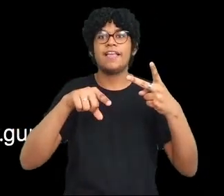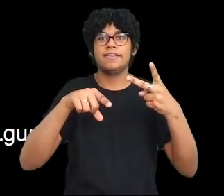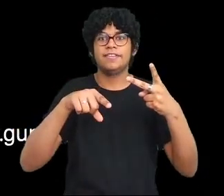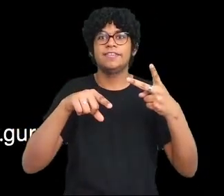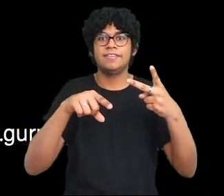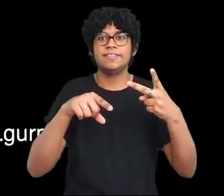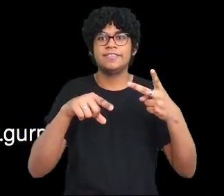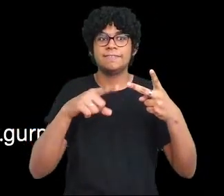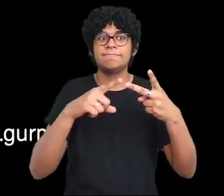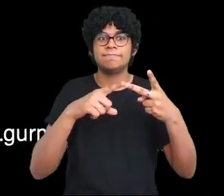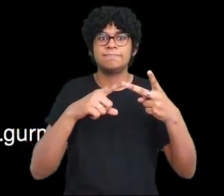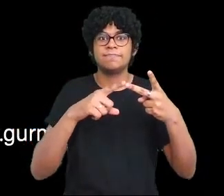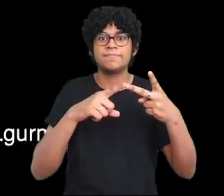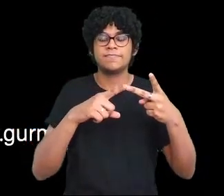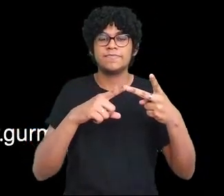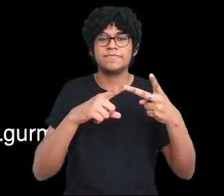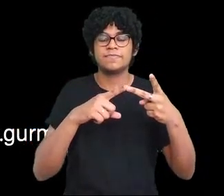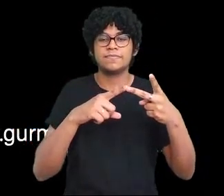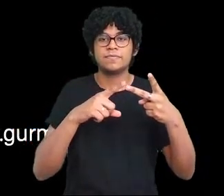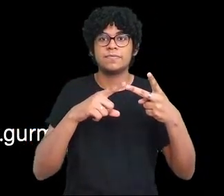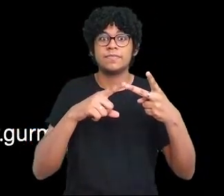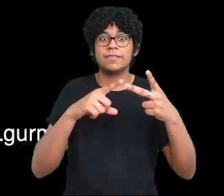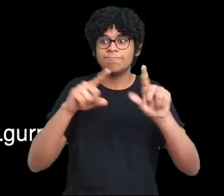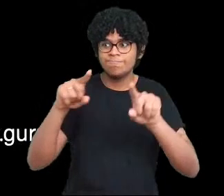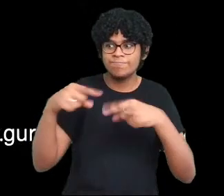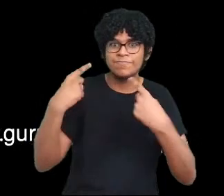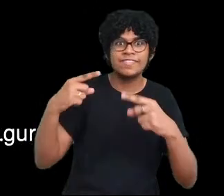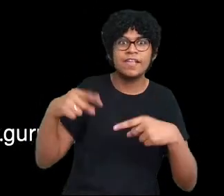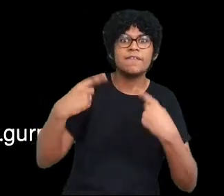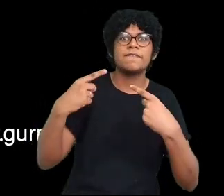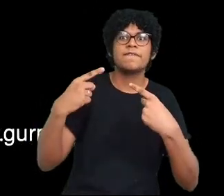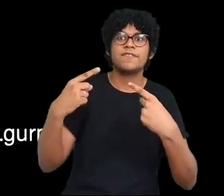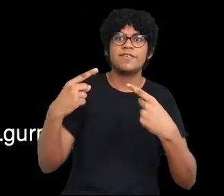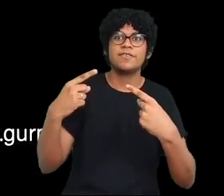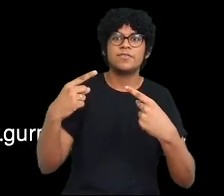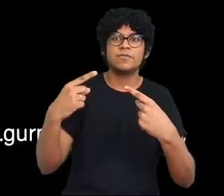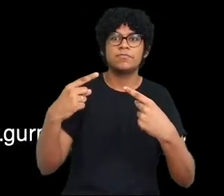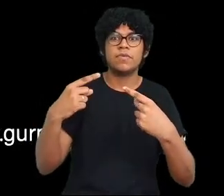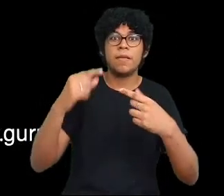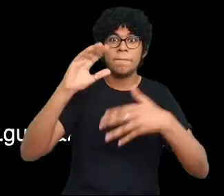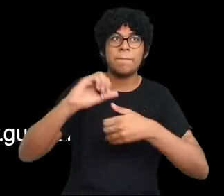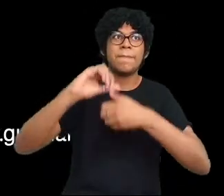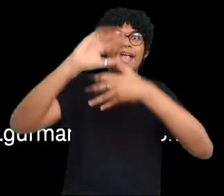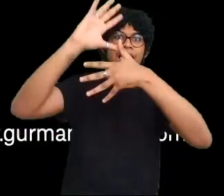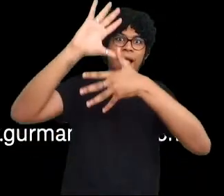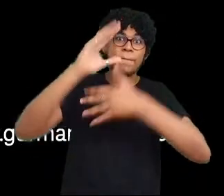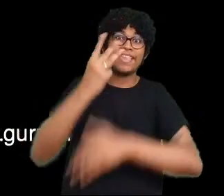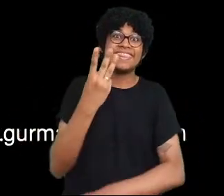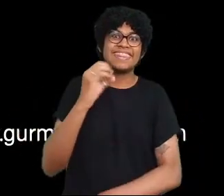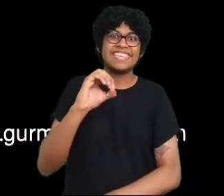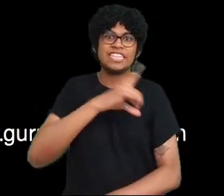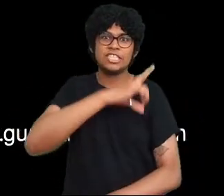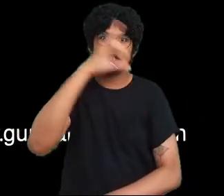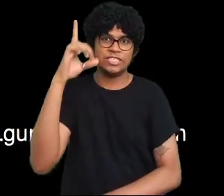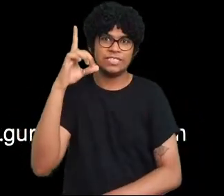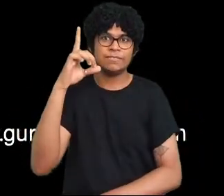the person who started this. And the idea is that there are daily prompts for every day of November,